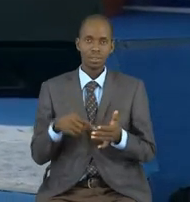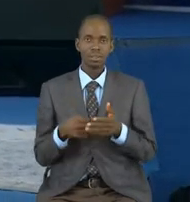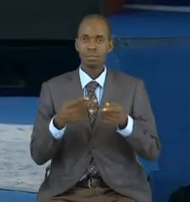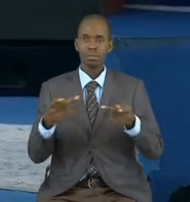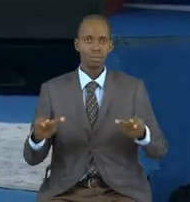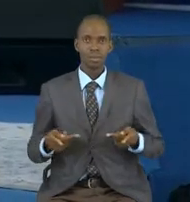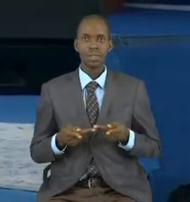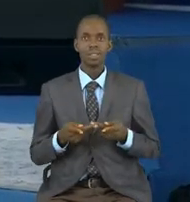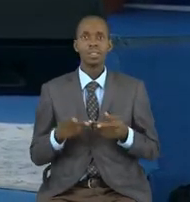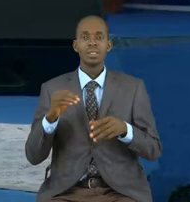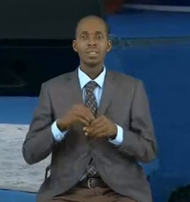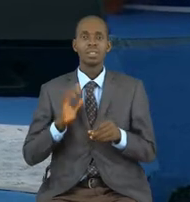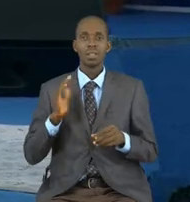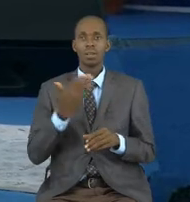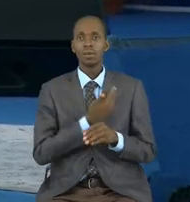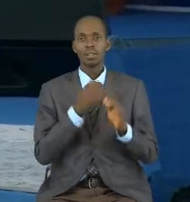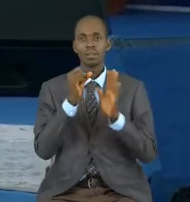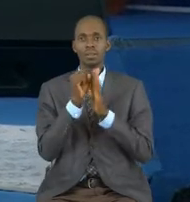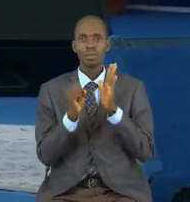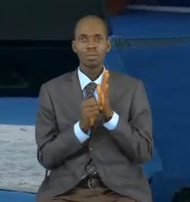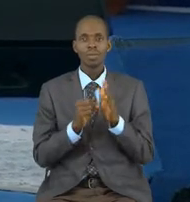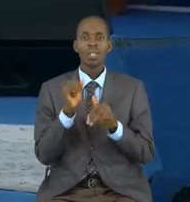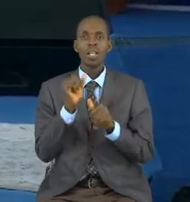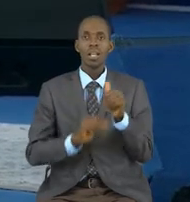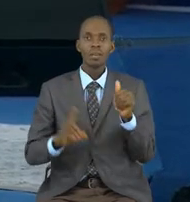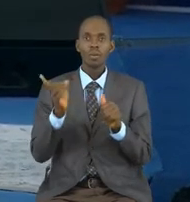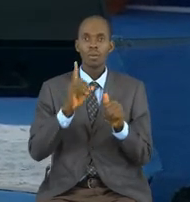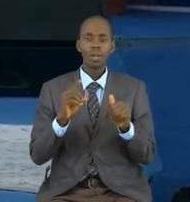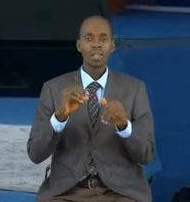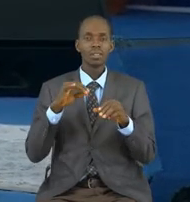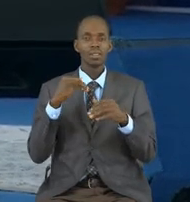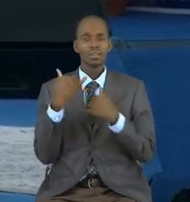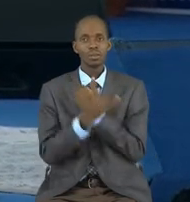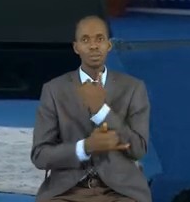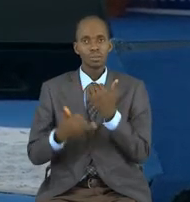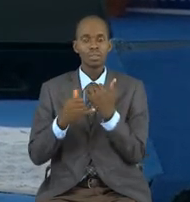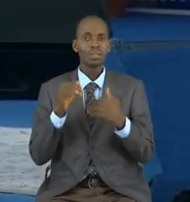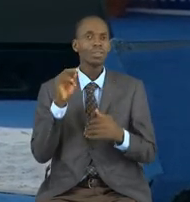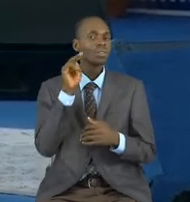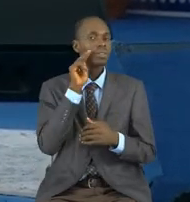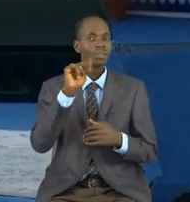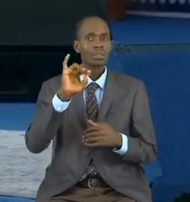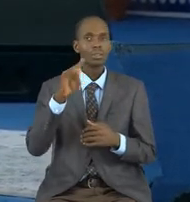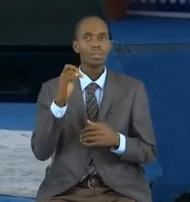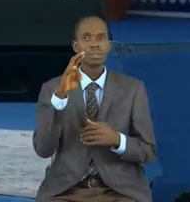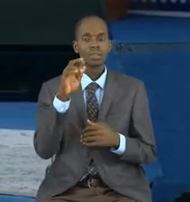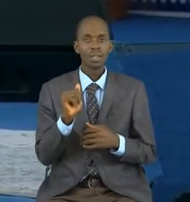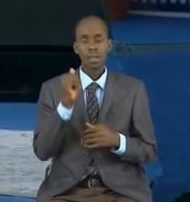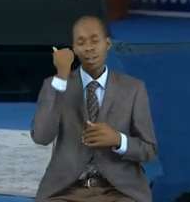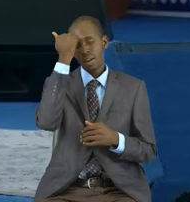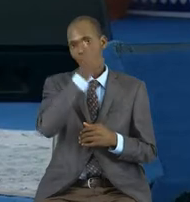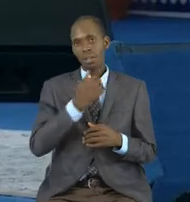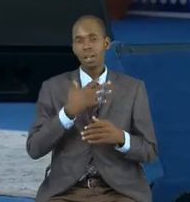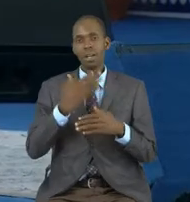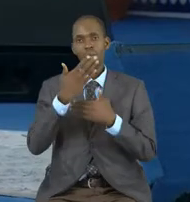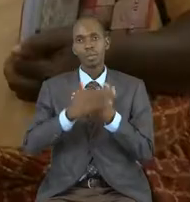in our state, all over the country, Nigeria, Africa, and beyond, in